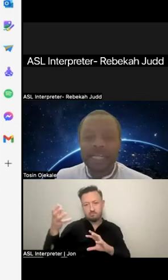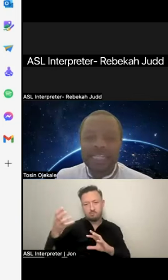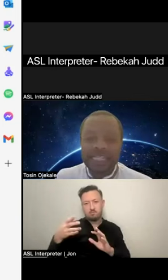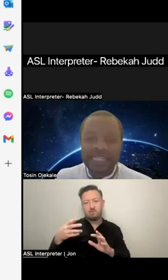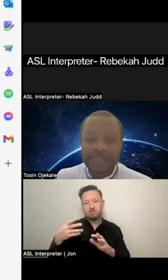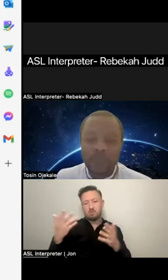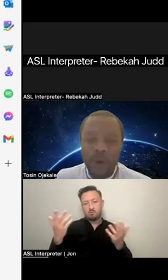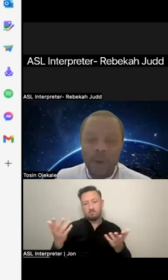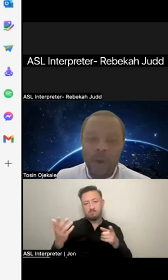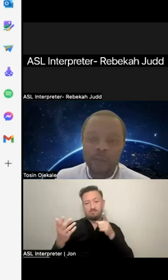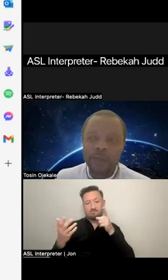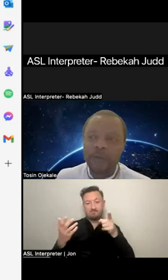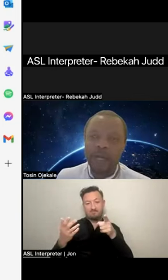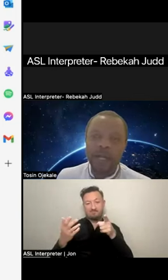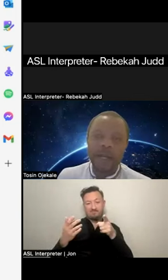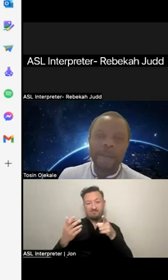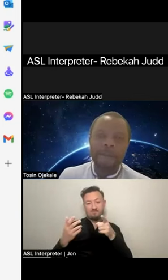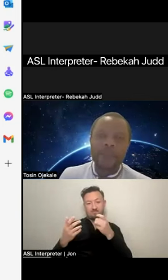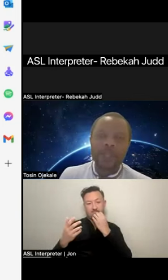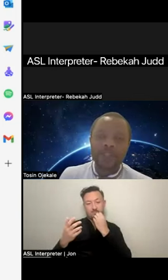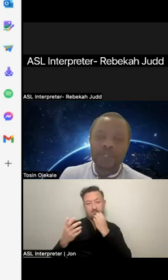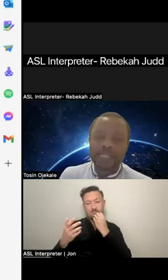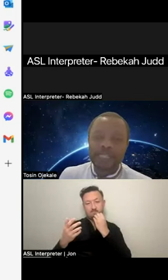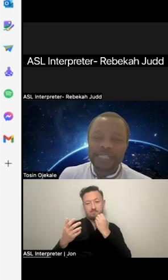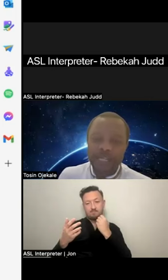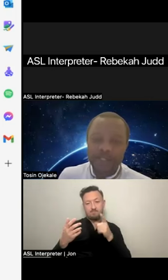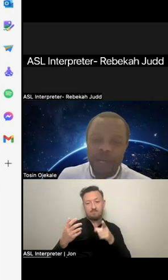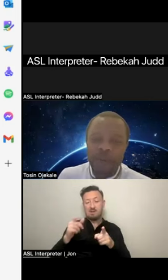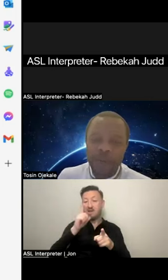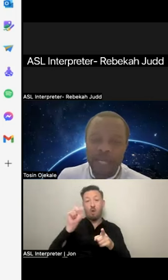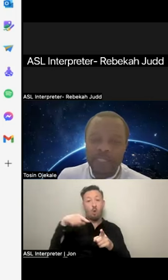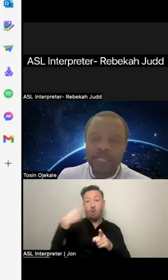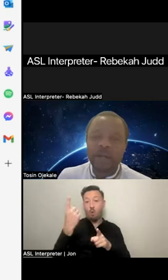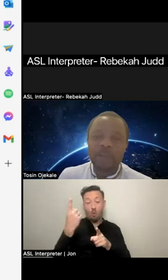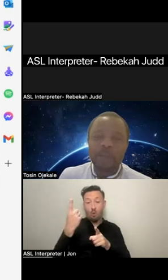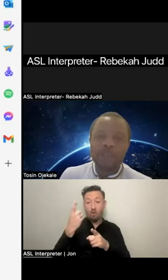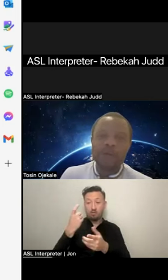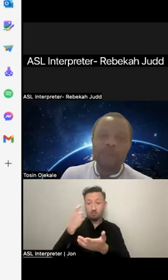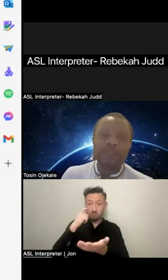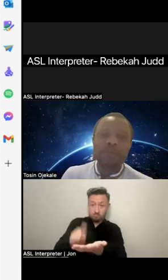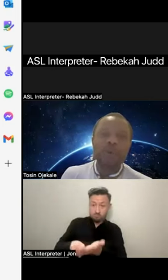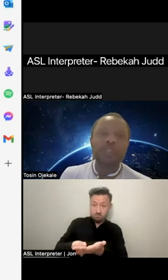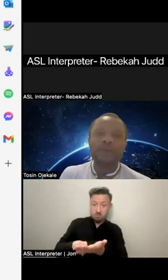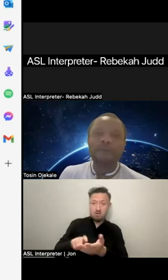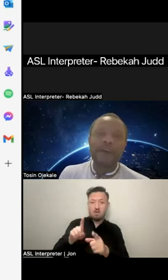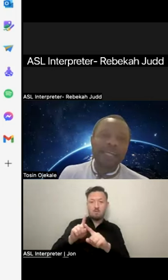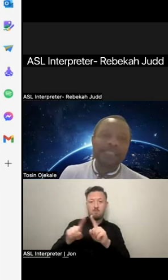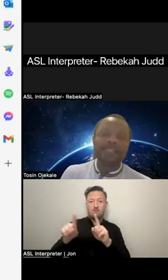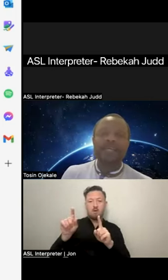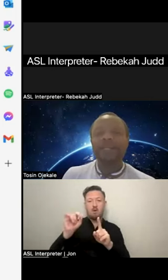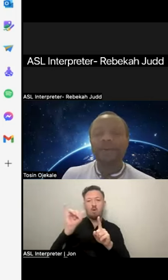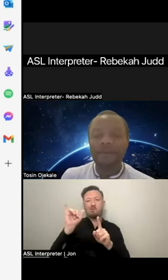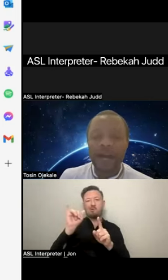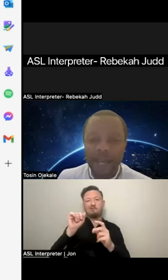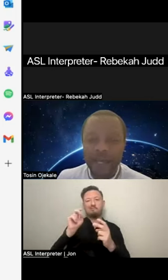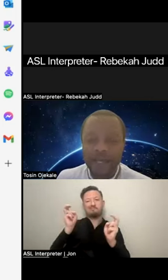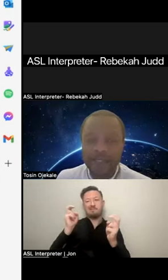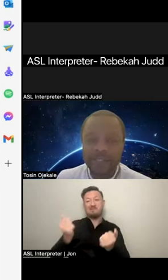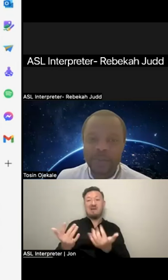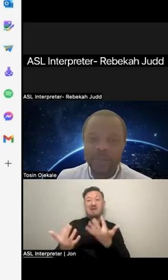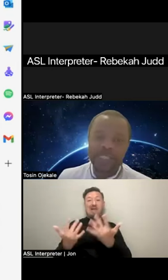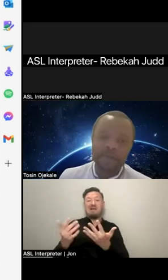case, this is more of not just a detector equipment, but something to fight the